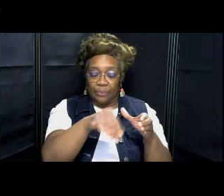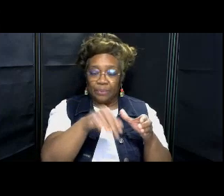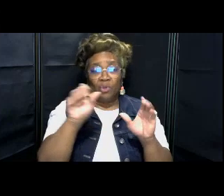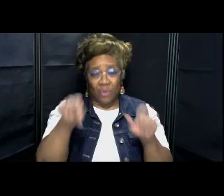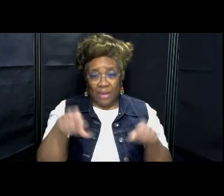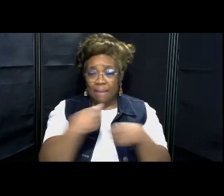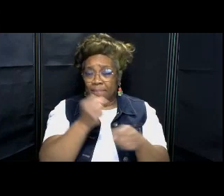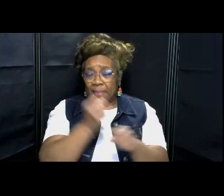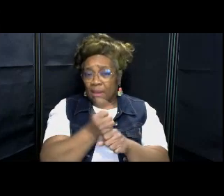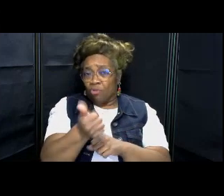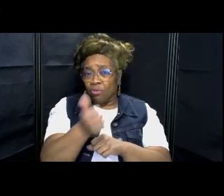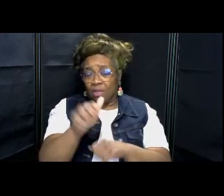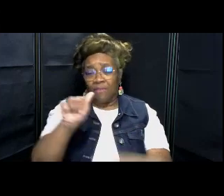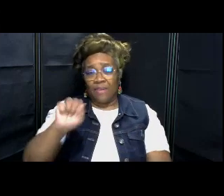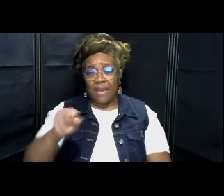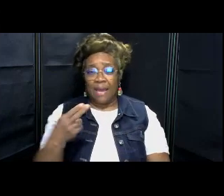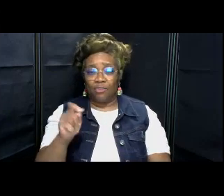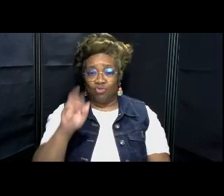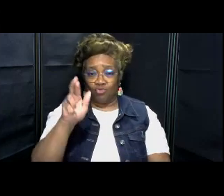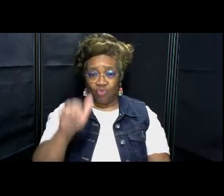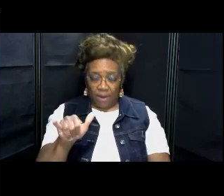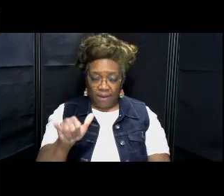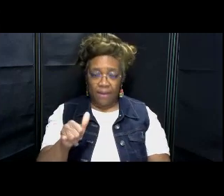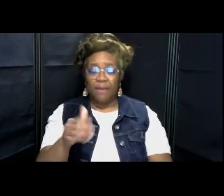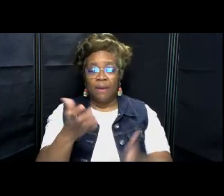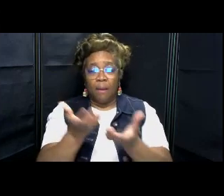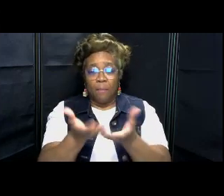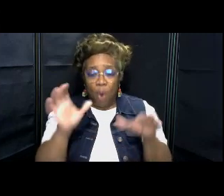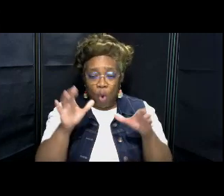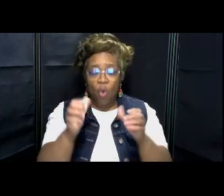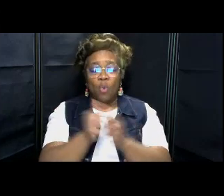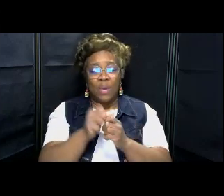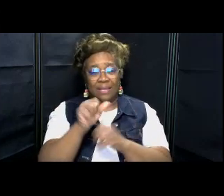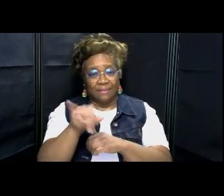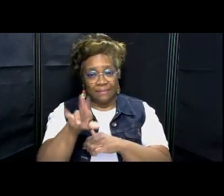some with the bowl with the sand and actually replicate that.